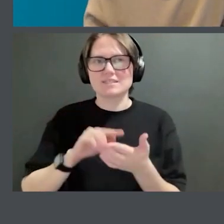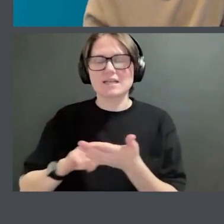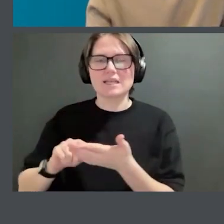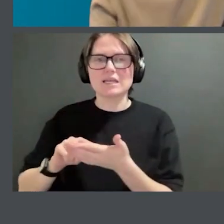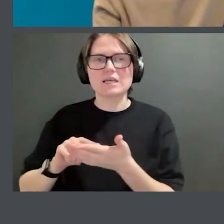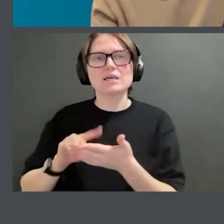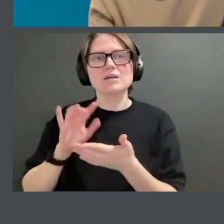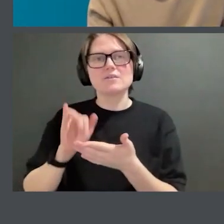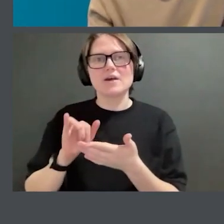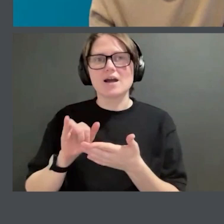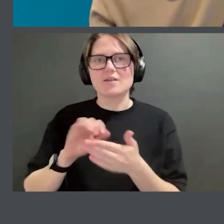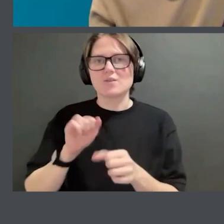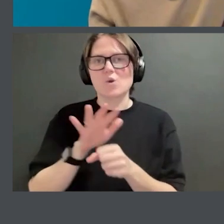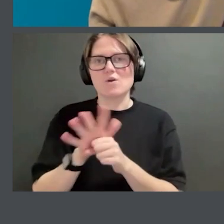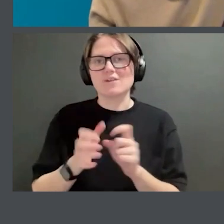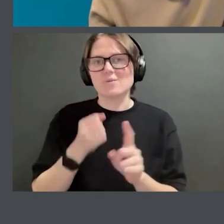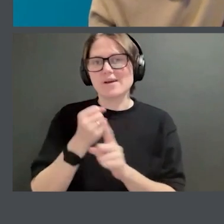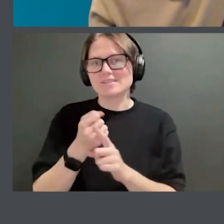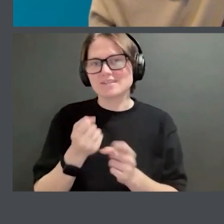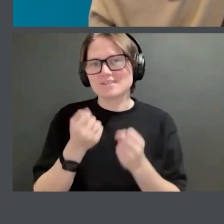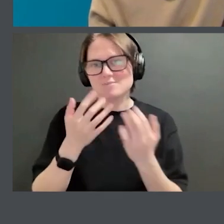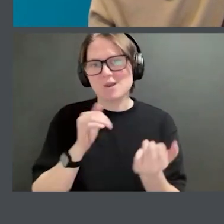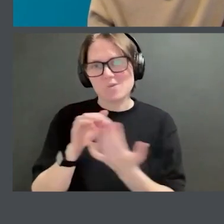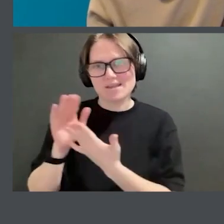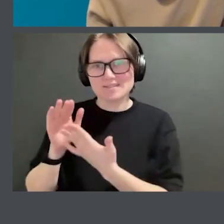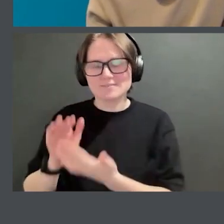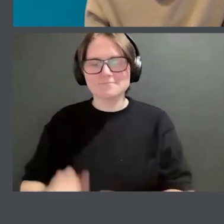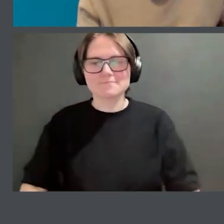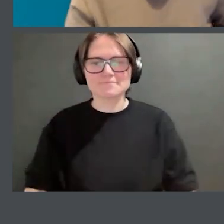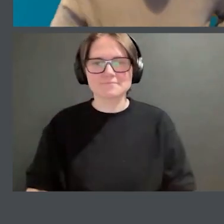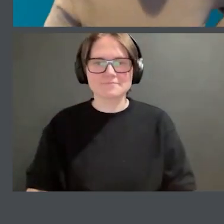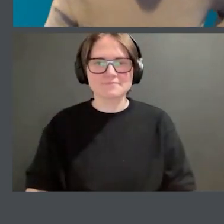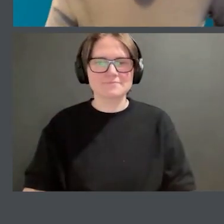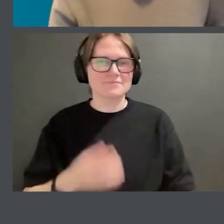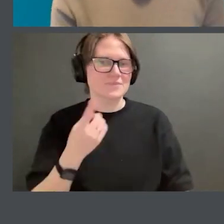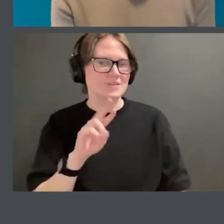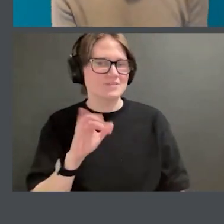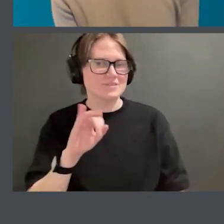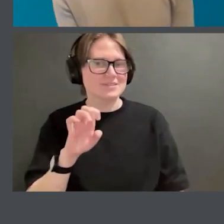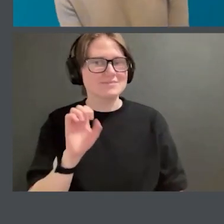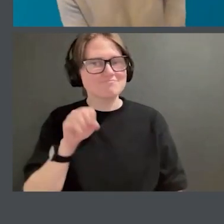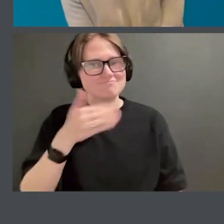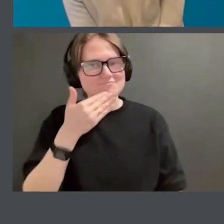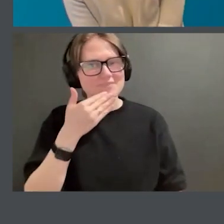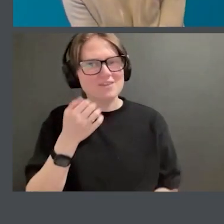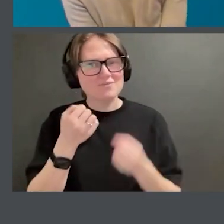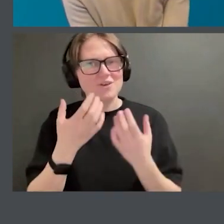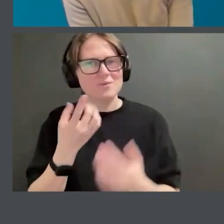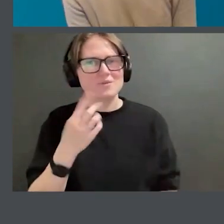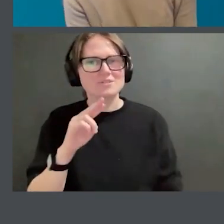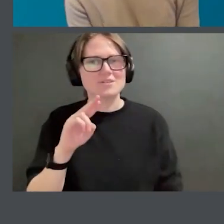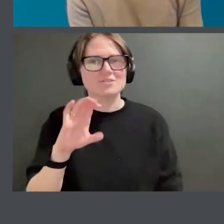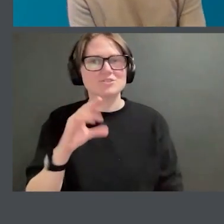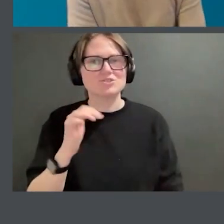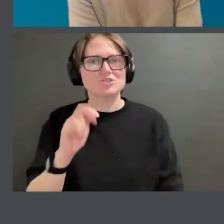did impact us in more ways than one. Yes. Thank you very much, Dr. Chang. That was All right, excellent. thank you so much.